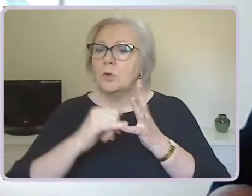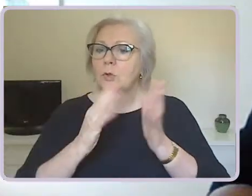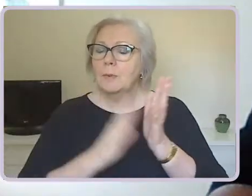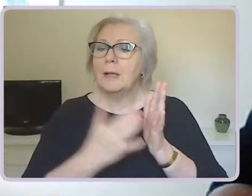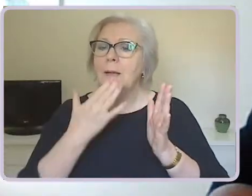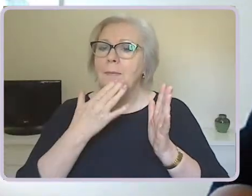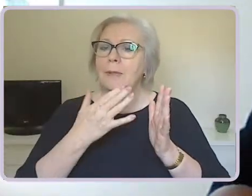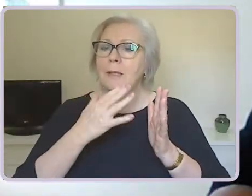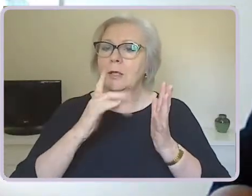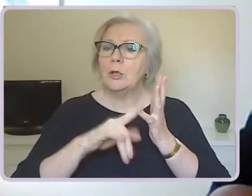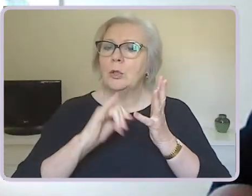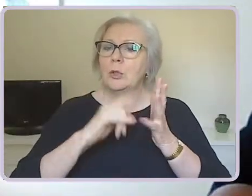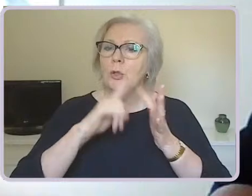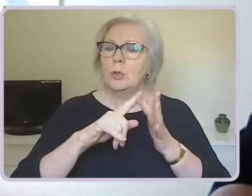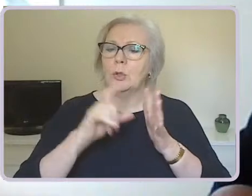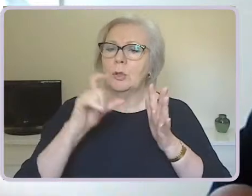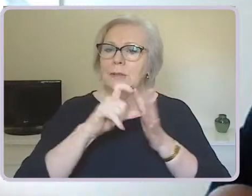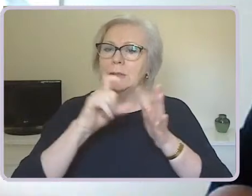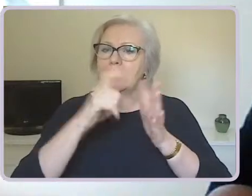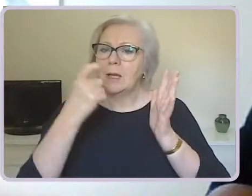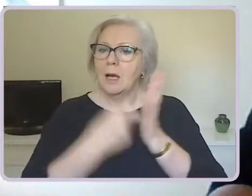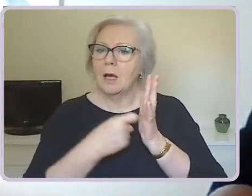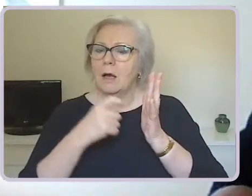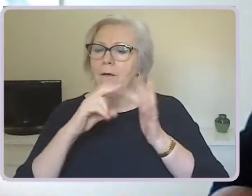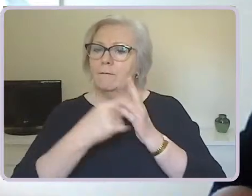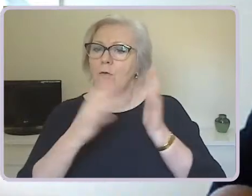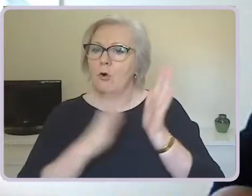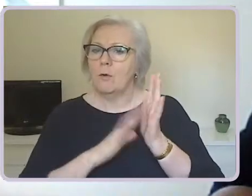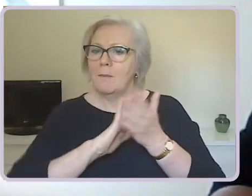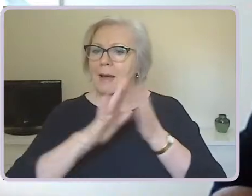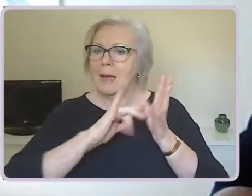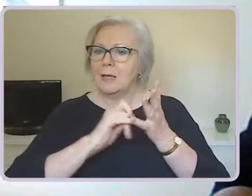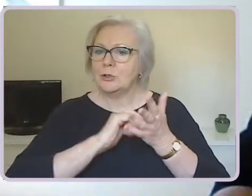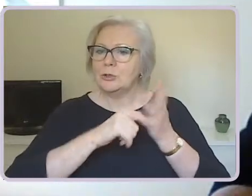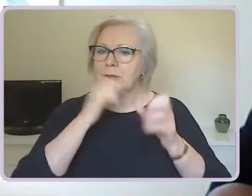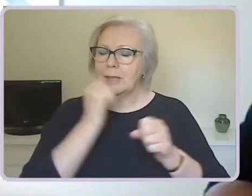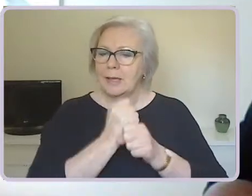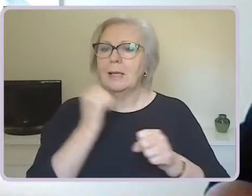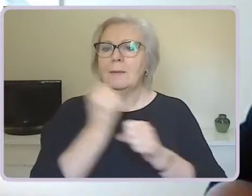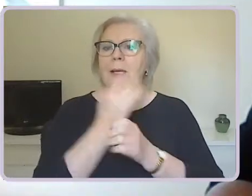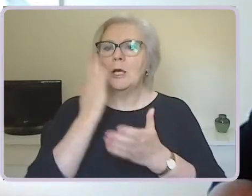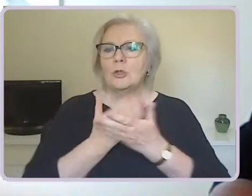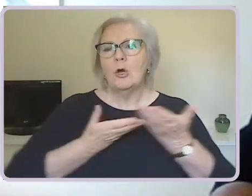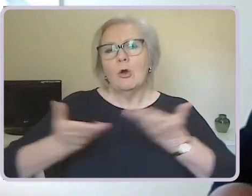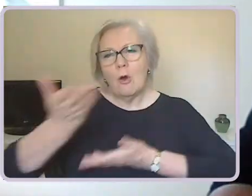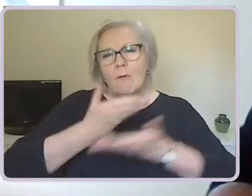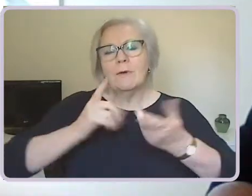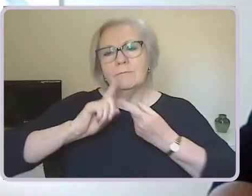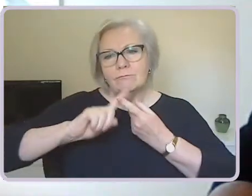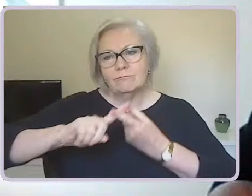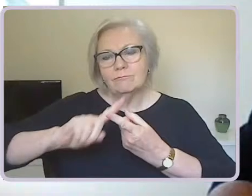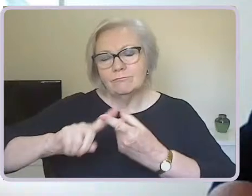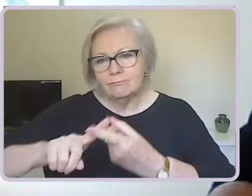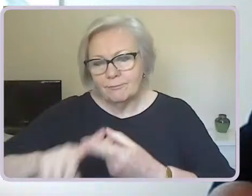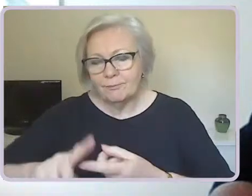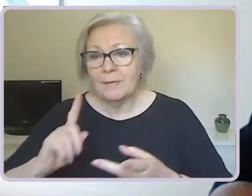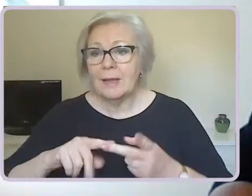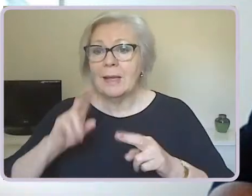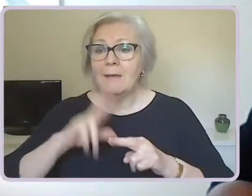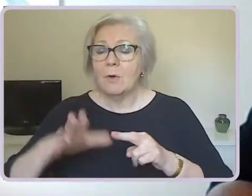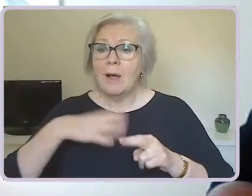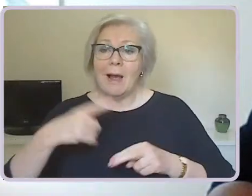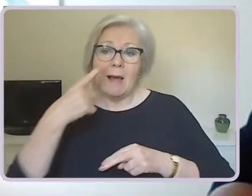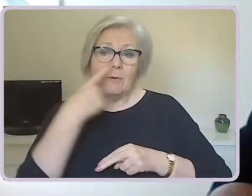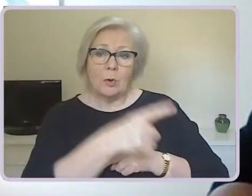hashtag DDRForum to keep the conversations going. If you need to access the closed captions for